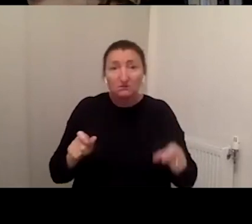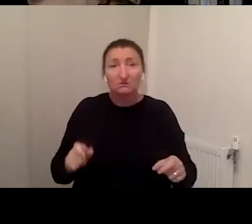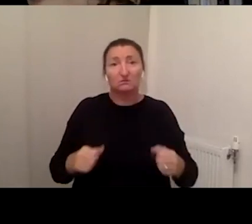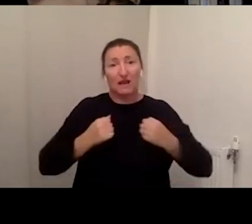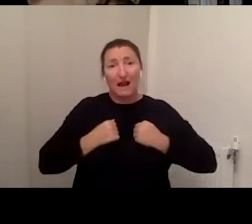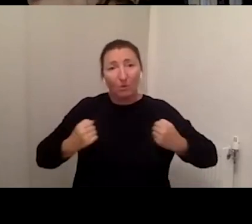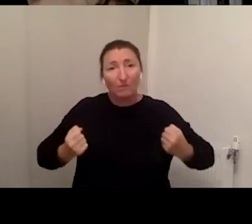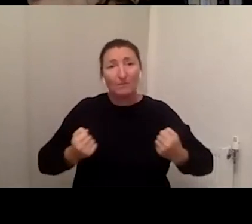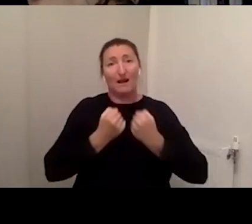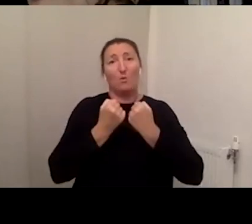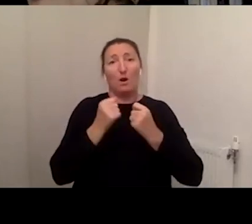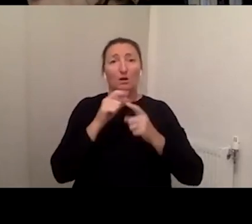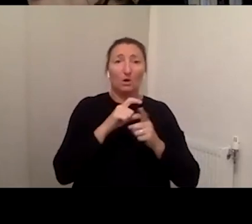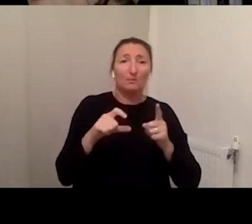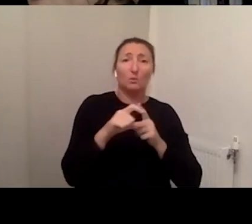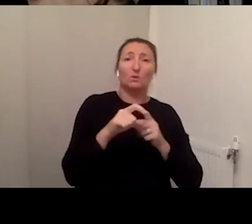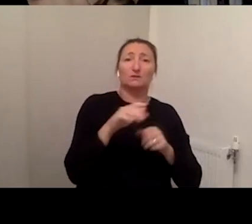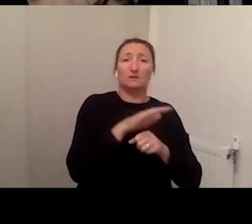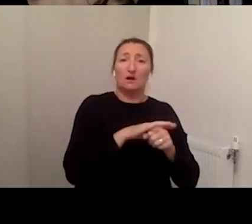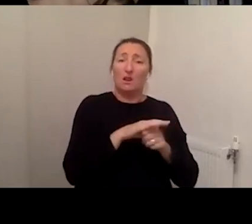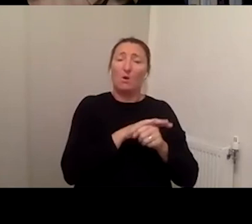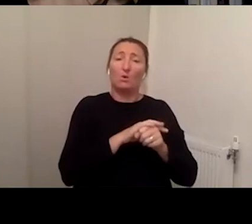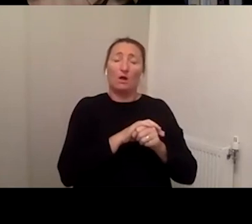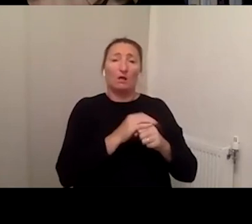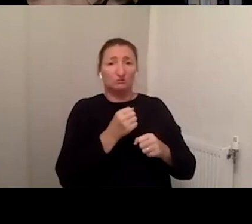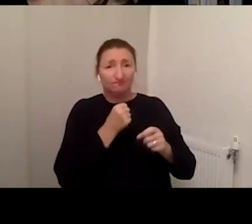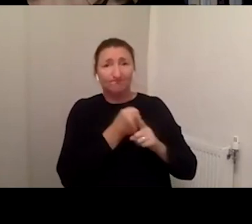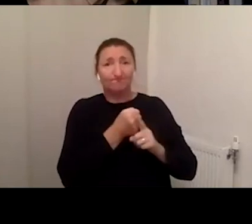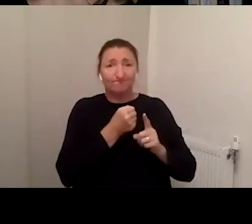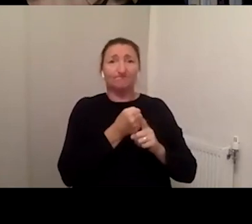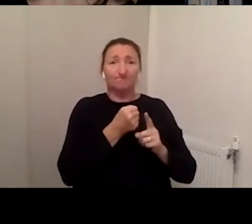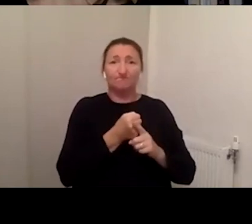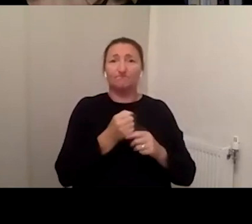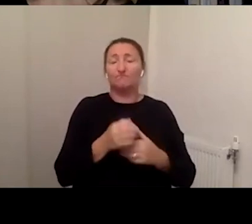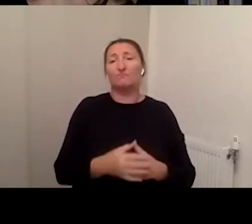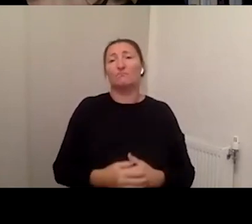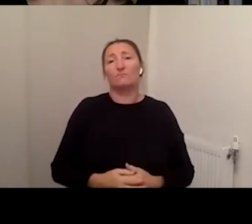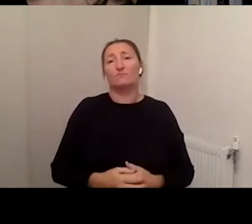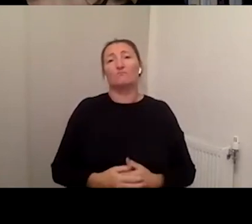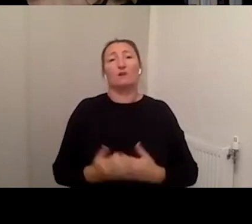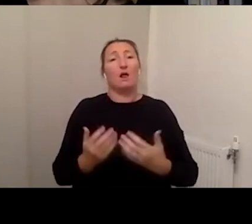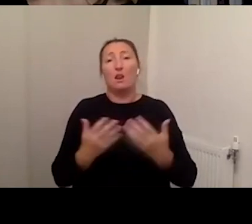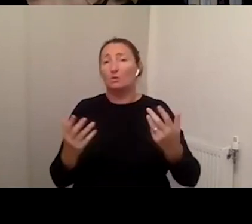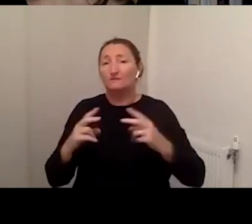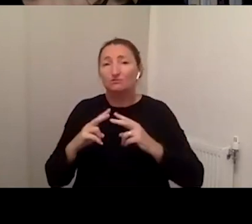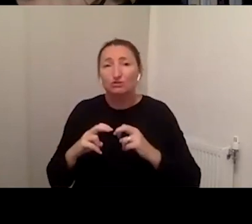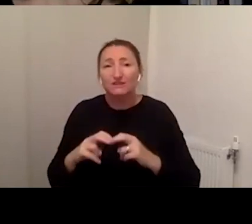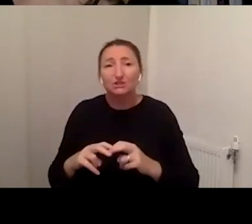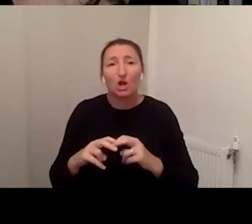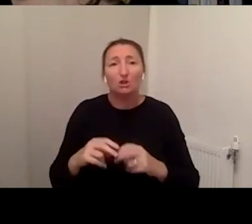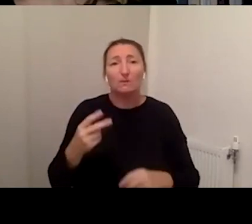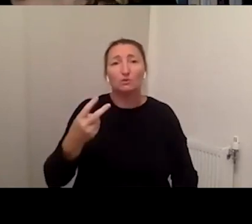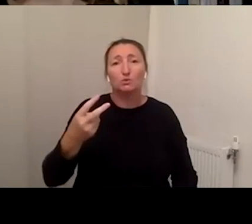in our local community with our municipality. We've had research done, and by